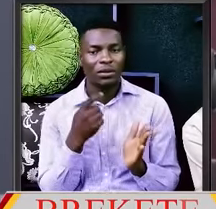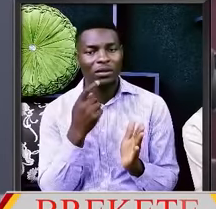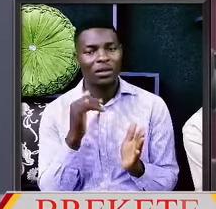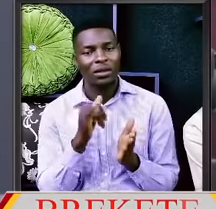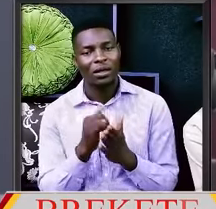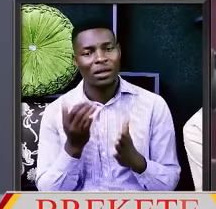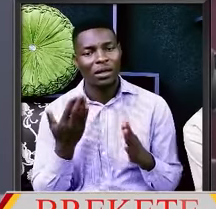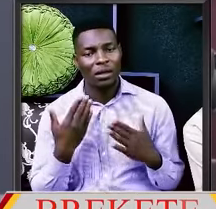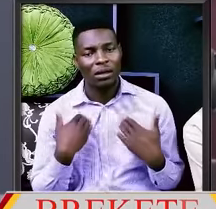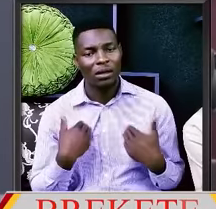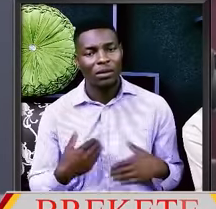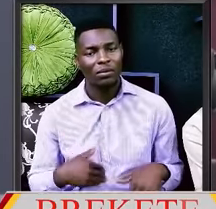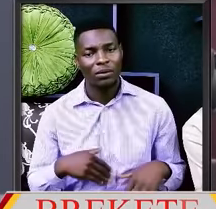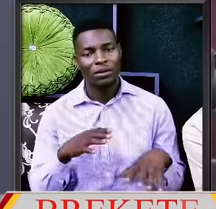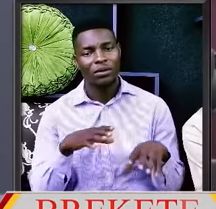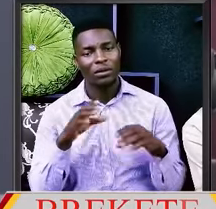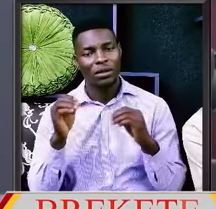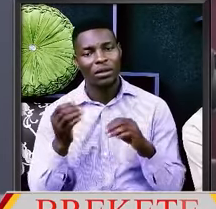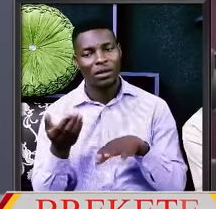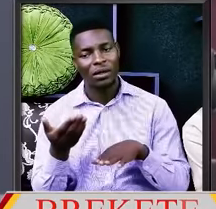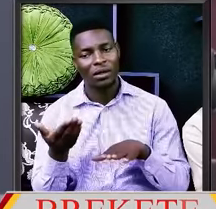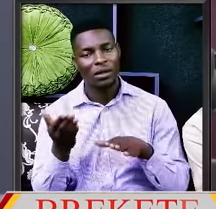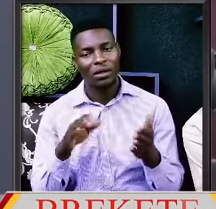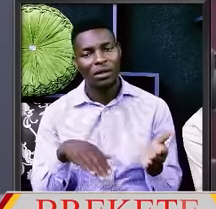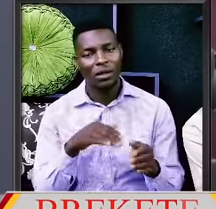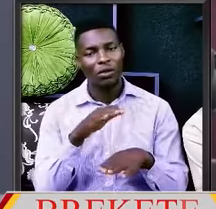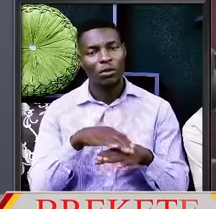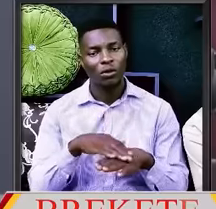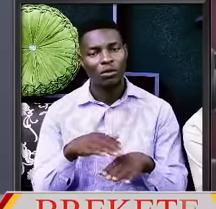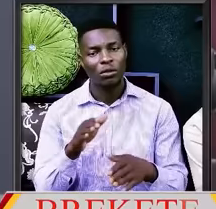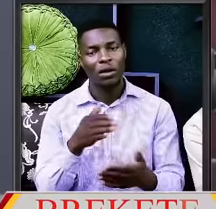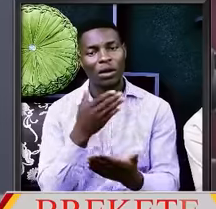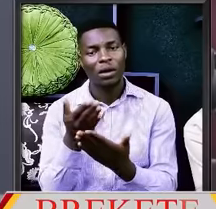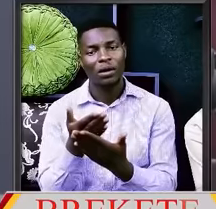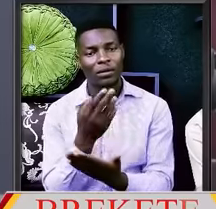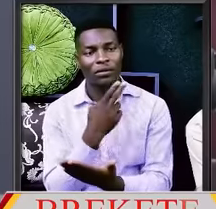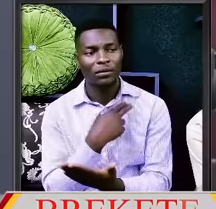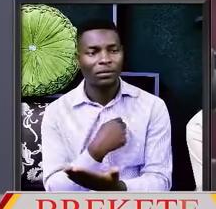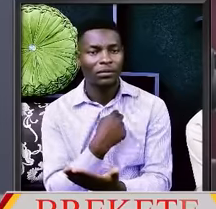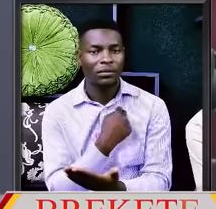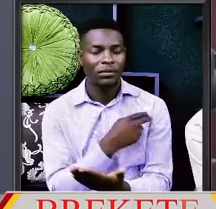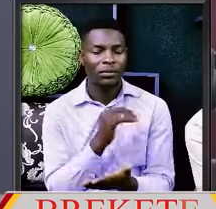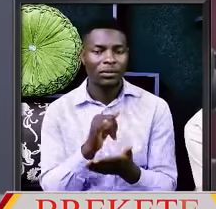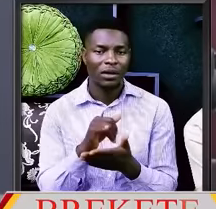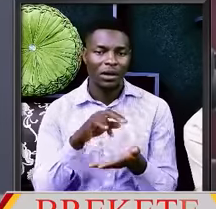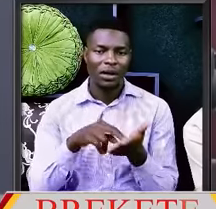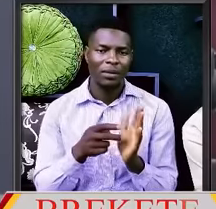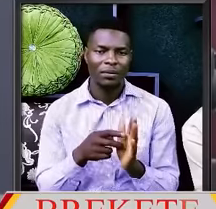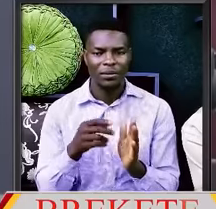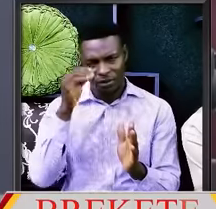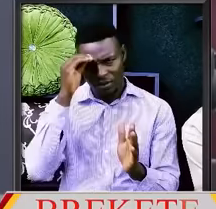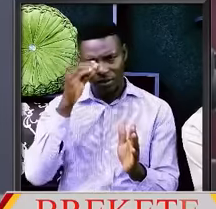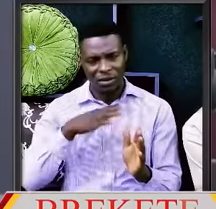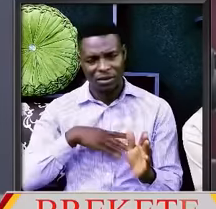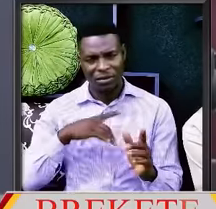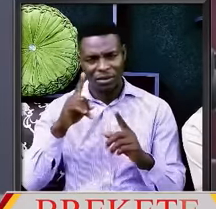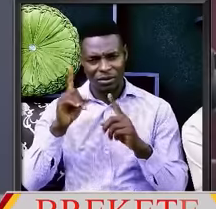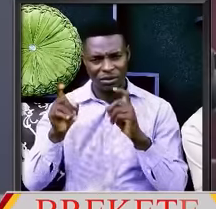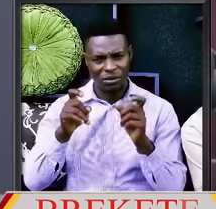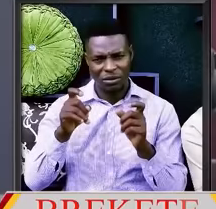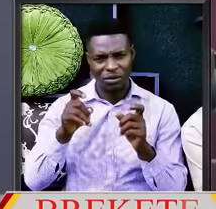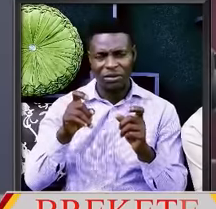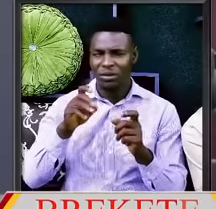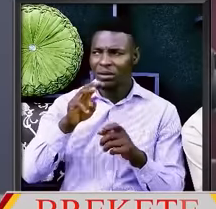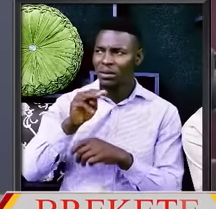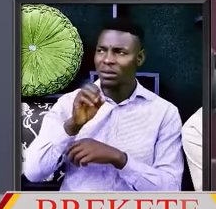was taken in dead upon arrival. So that means the man in question, which is Mohbad's father, might